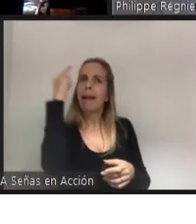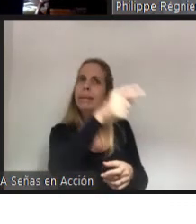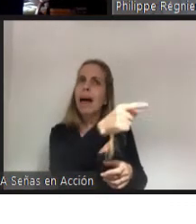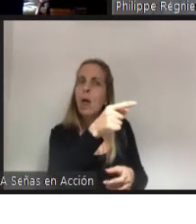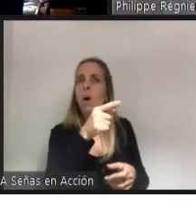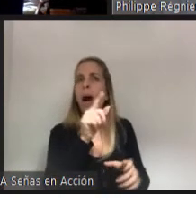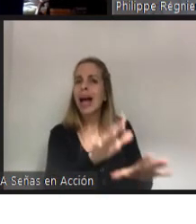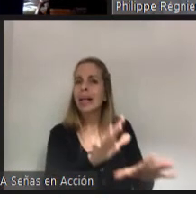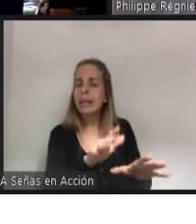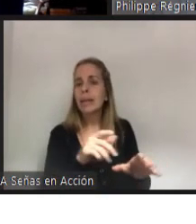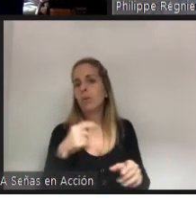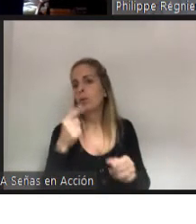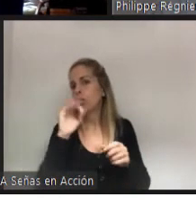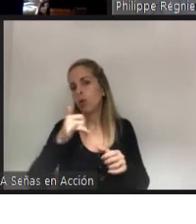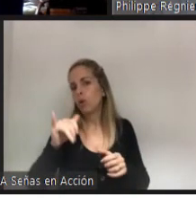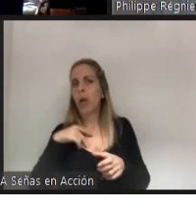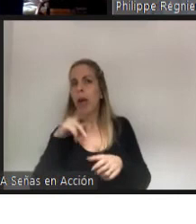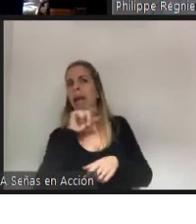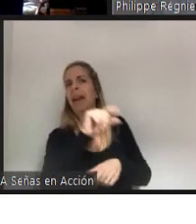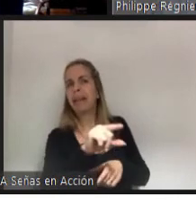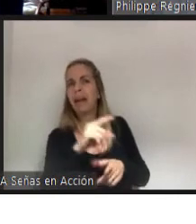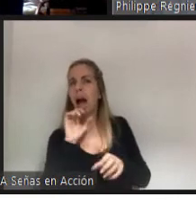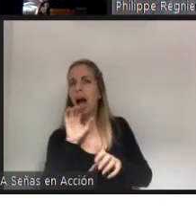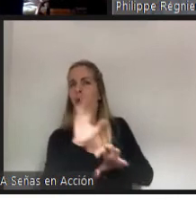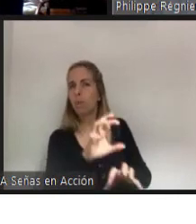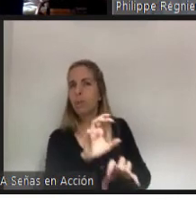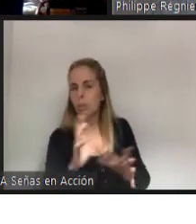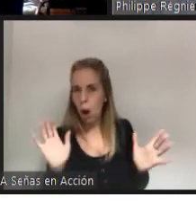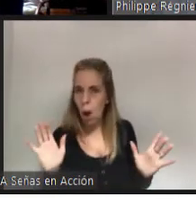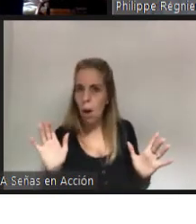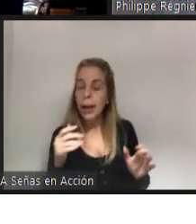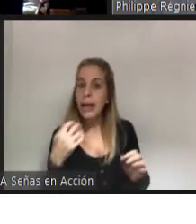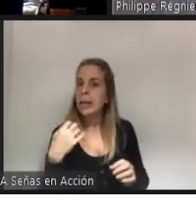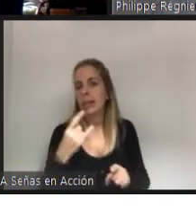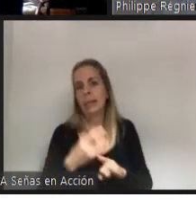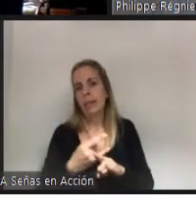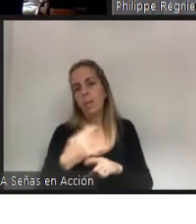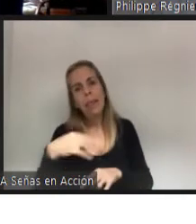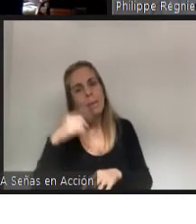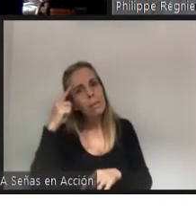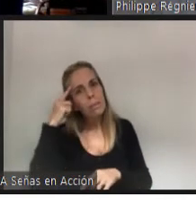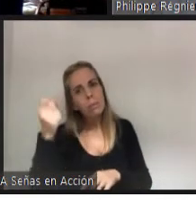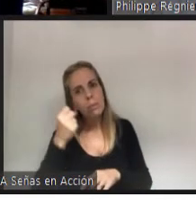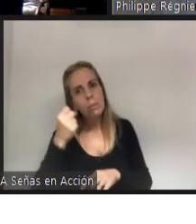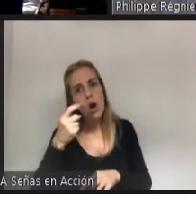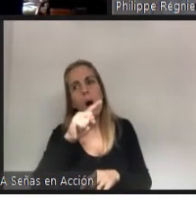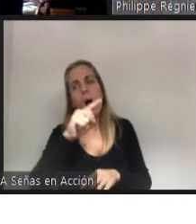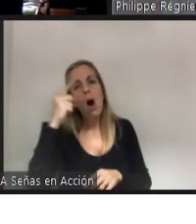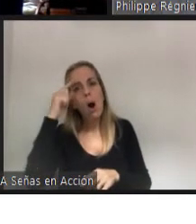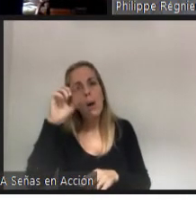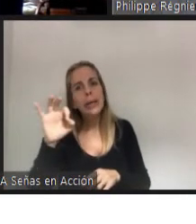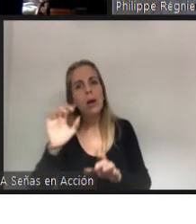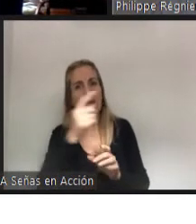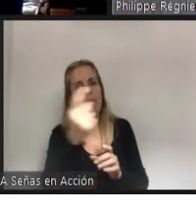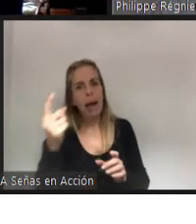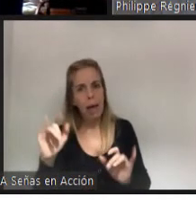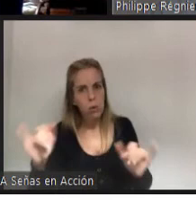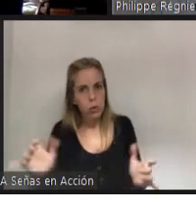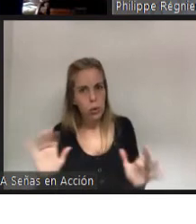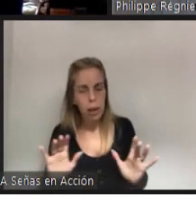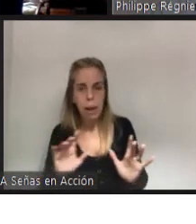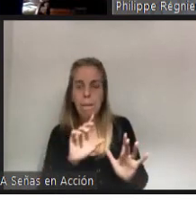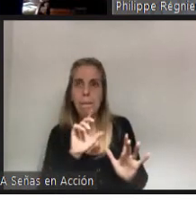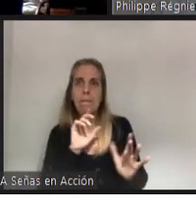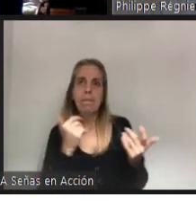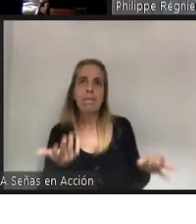should be doing, should be subject matter for criticism. Of course, we always have to be critical, but what I mean is something different.